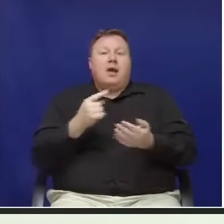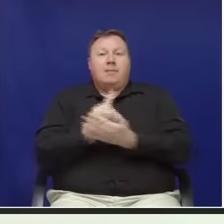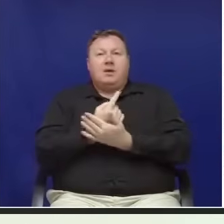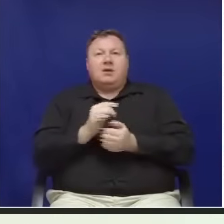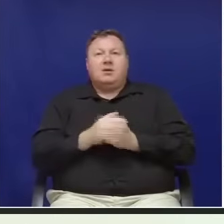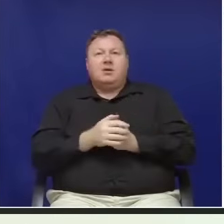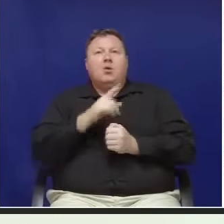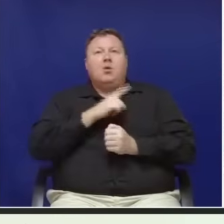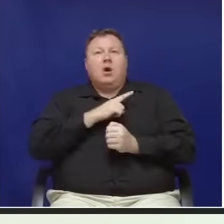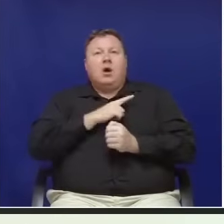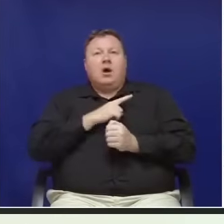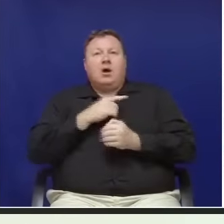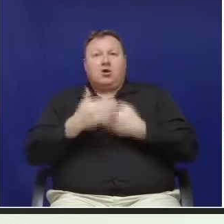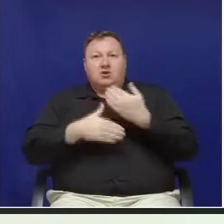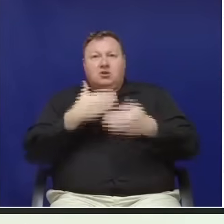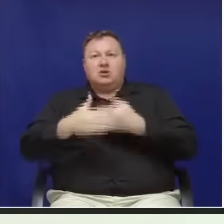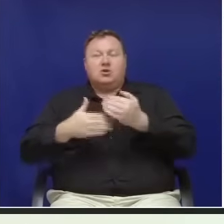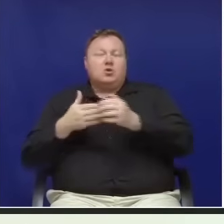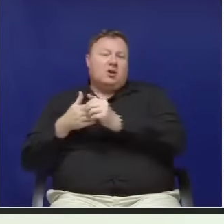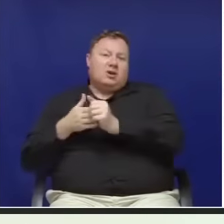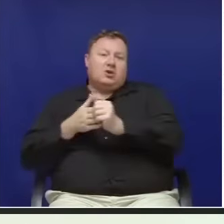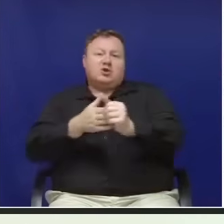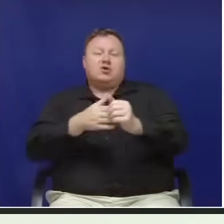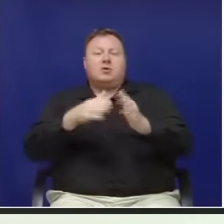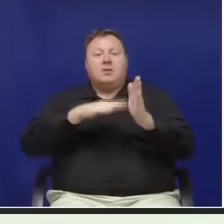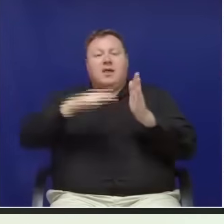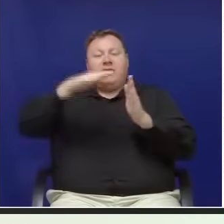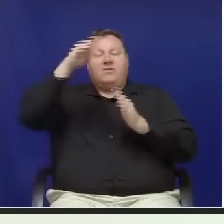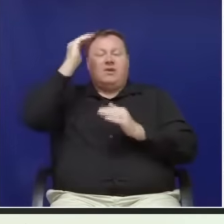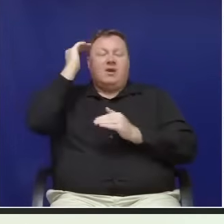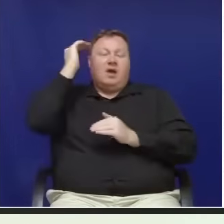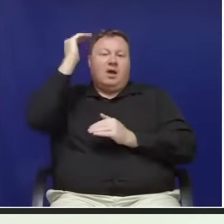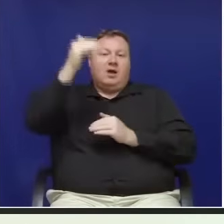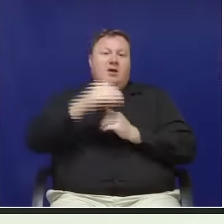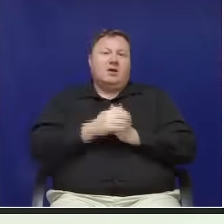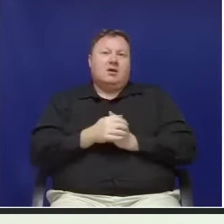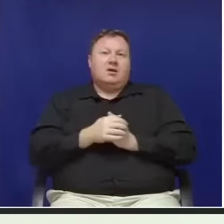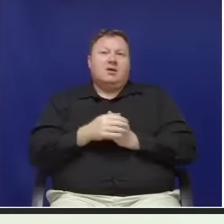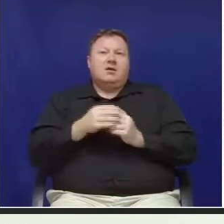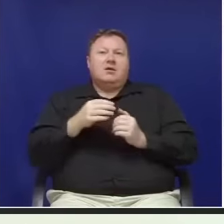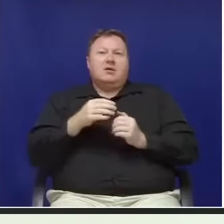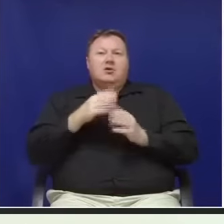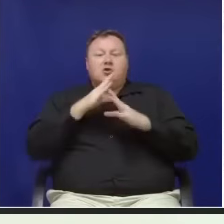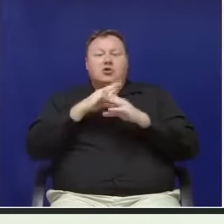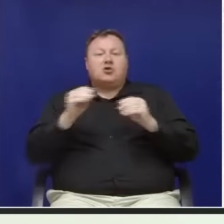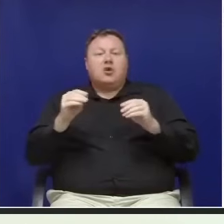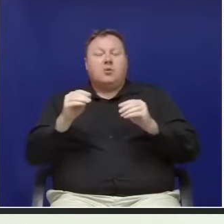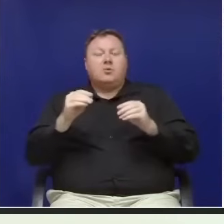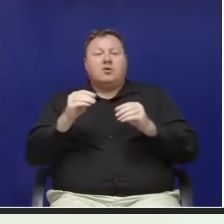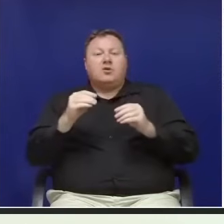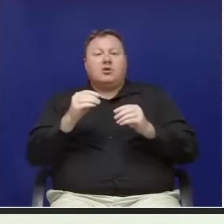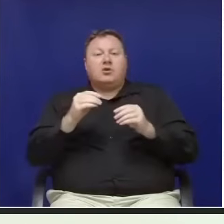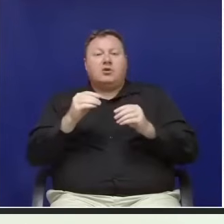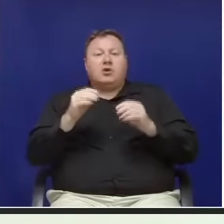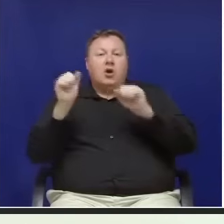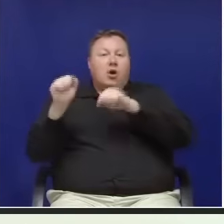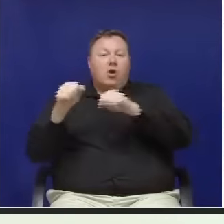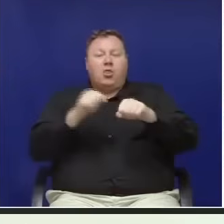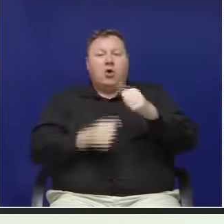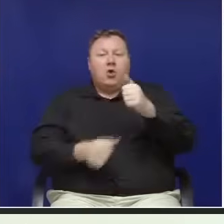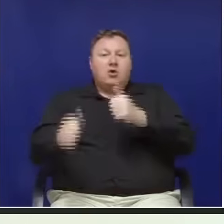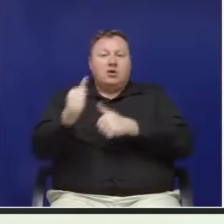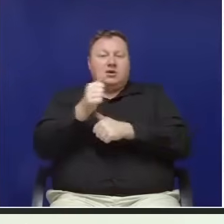highest level and prevents any vacuum in authority within the South African Police